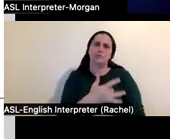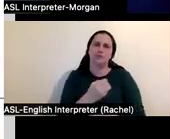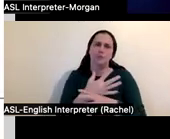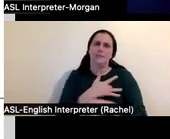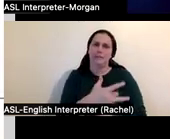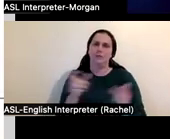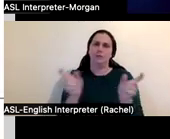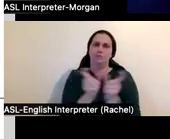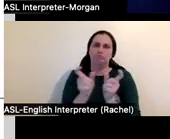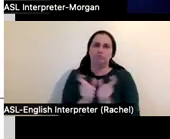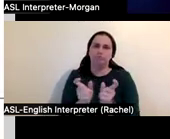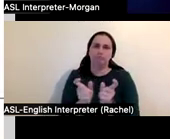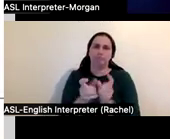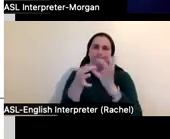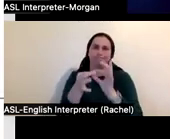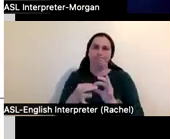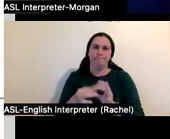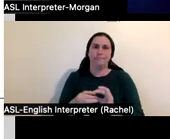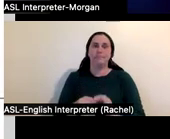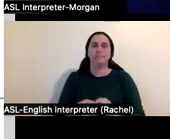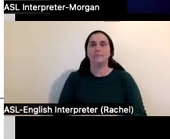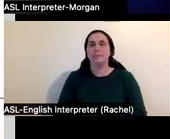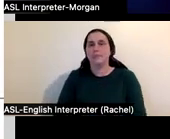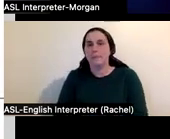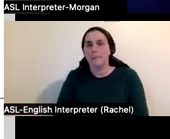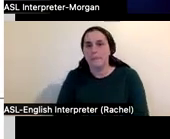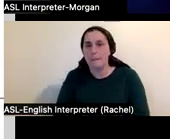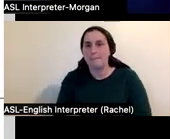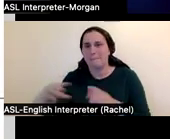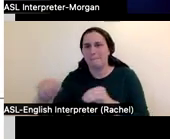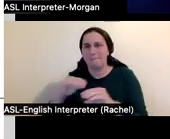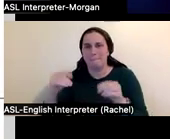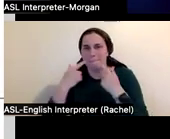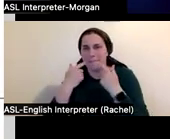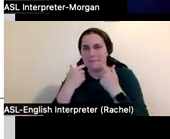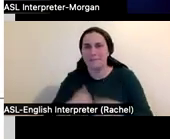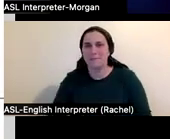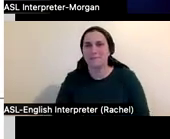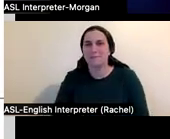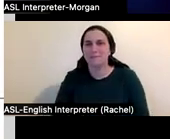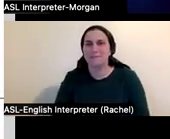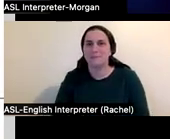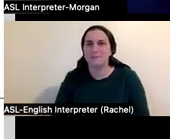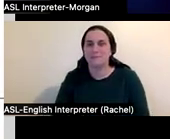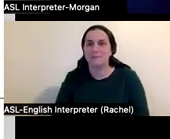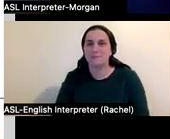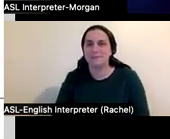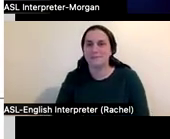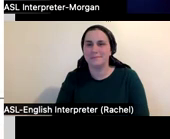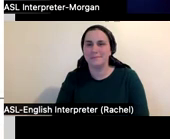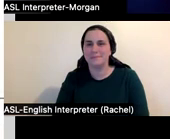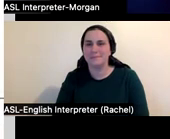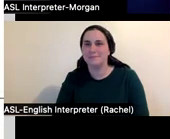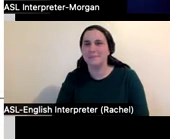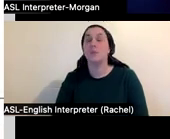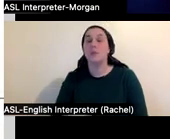sleep. So how many words do we have, how many times do we have so far? We have 3 left. 3 left, okay, let's say, Night. Oh, yeah, okay, good one.